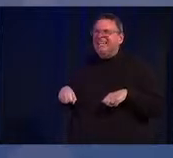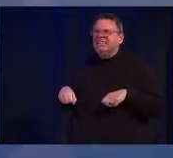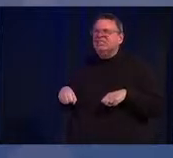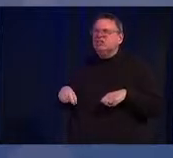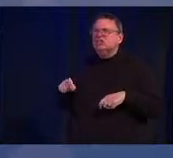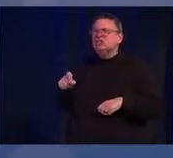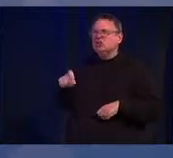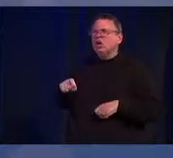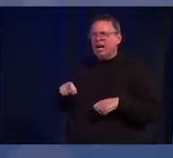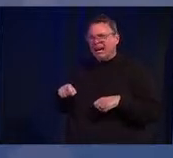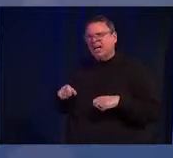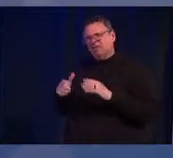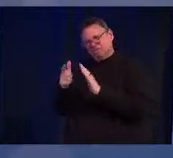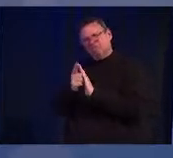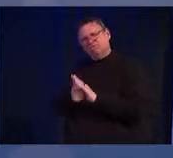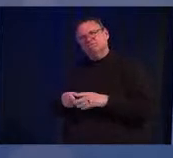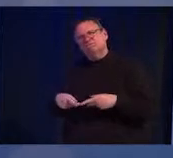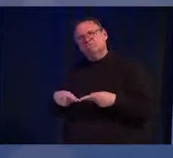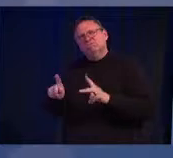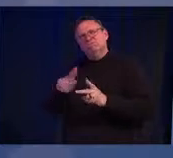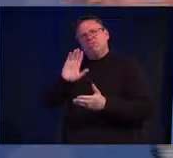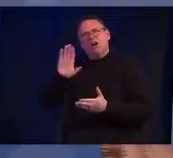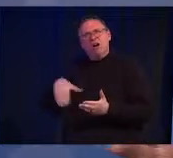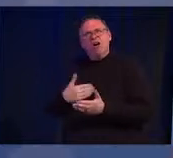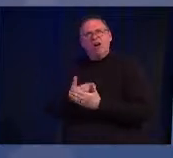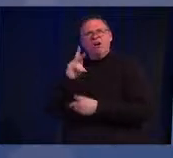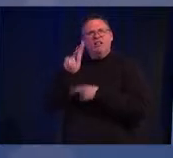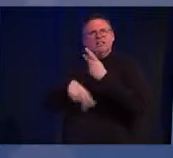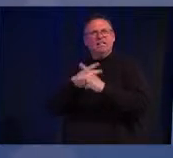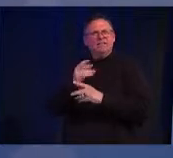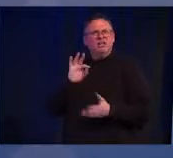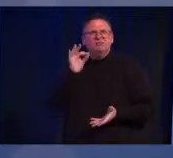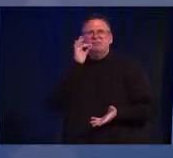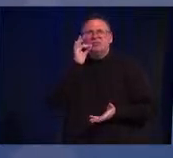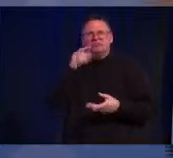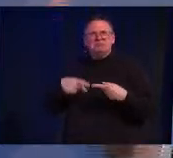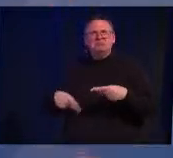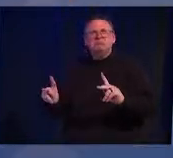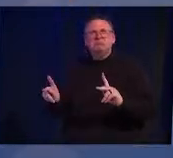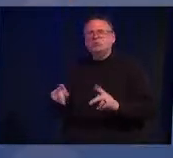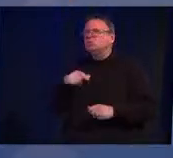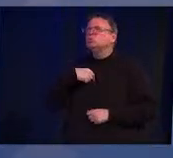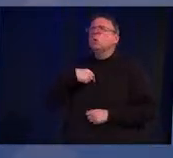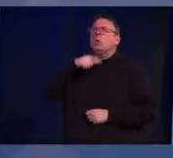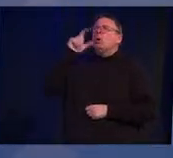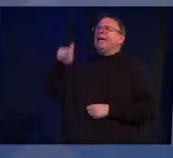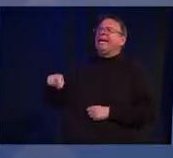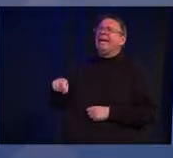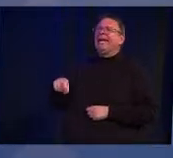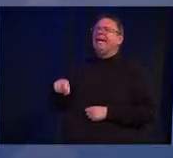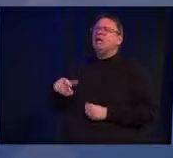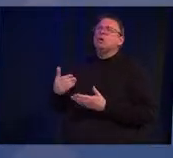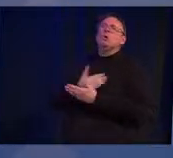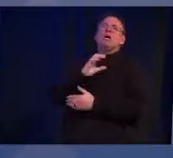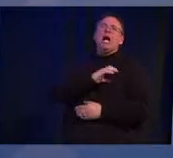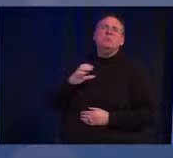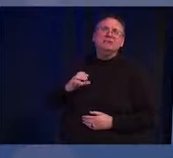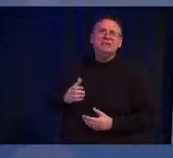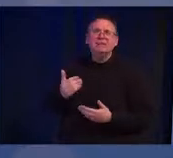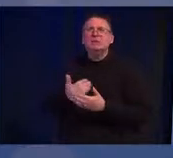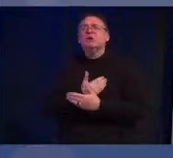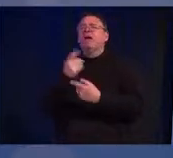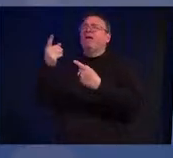cannabis immediately. We don't need bigger government. We don't need any new commissions. What we need to do